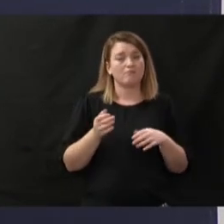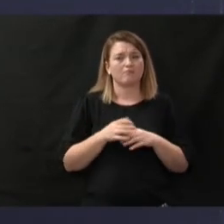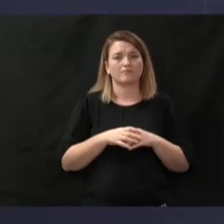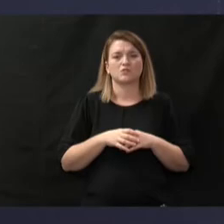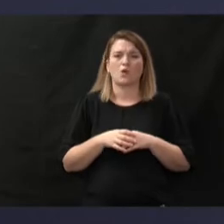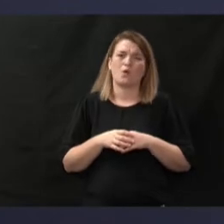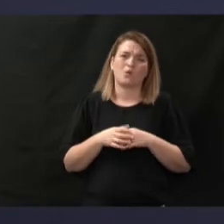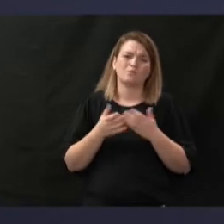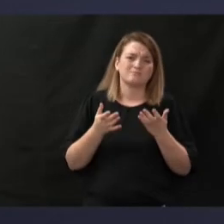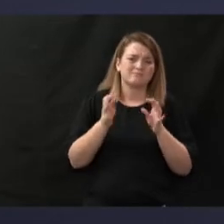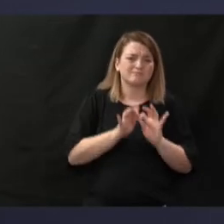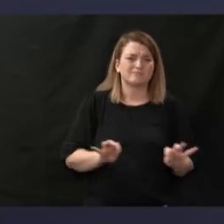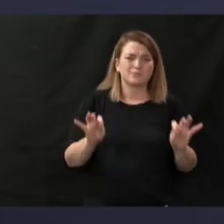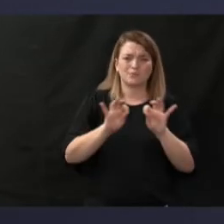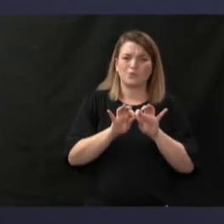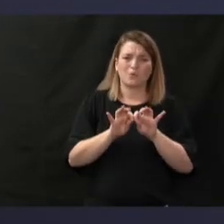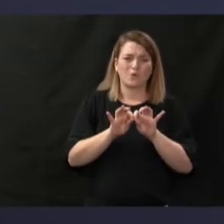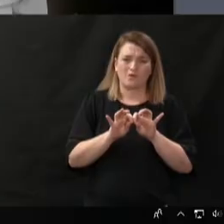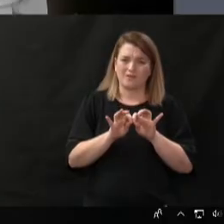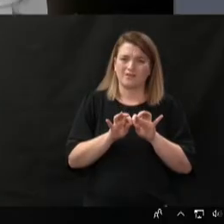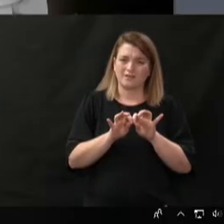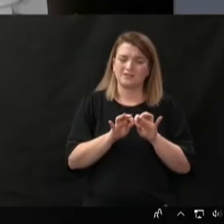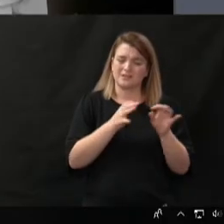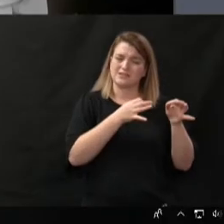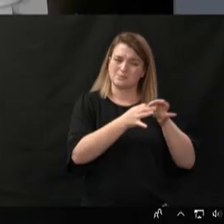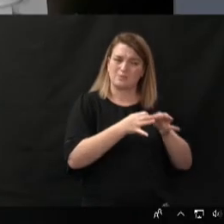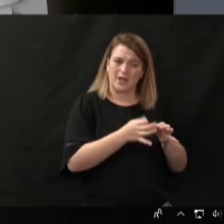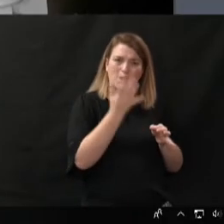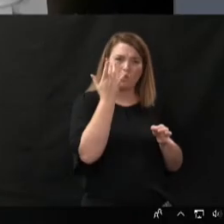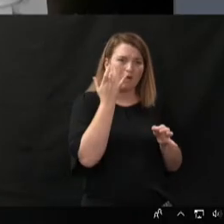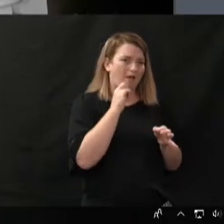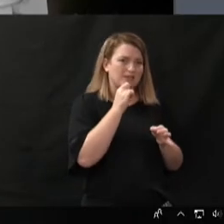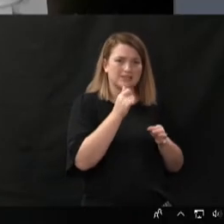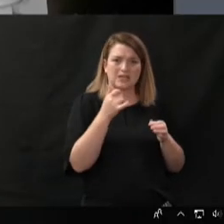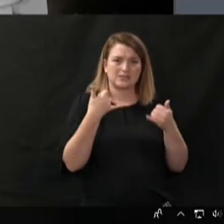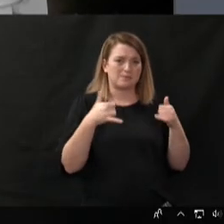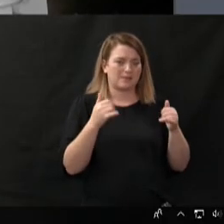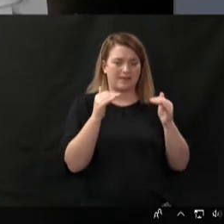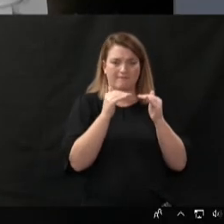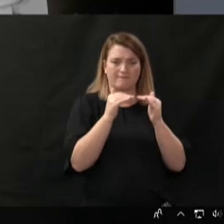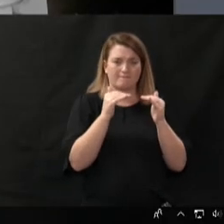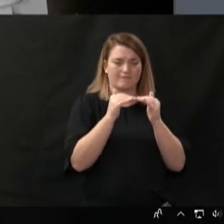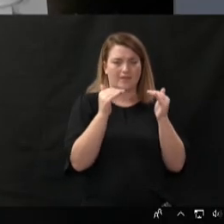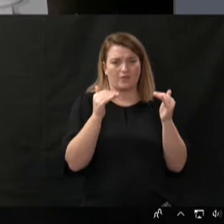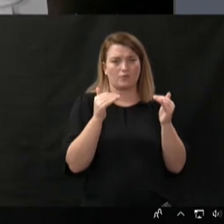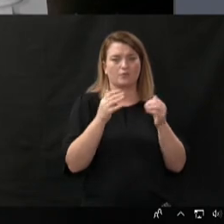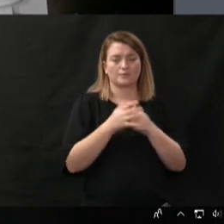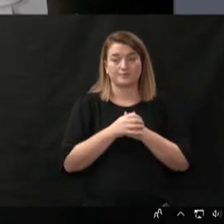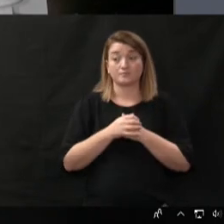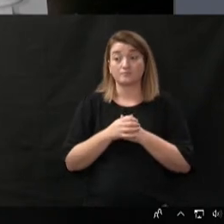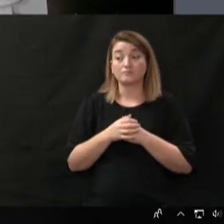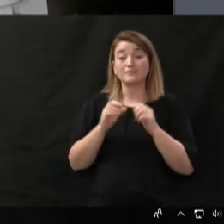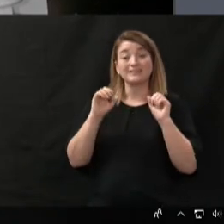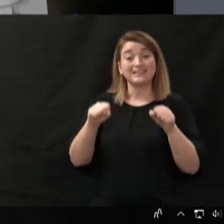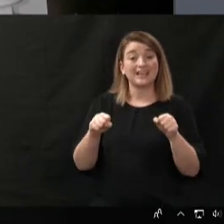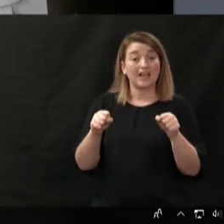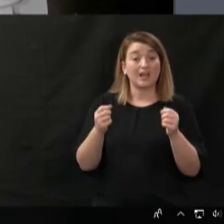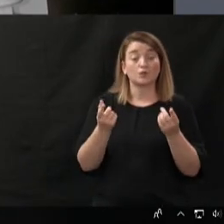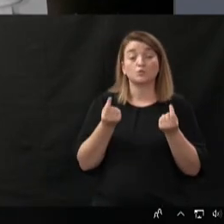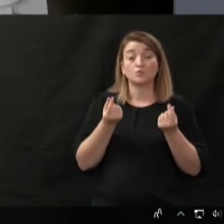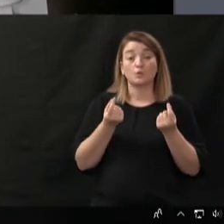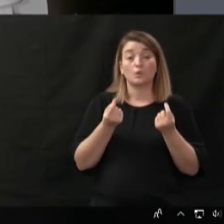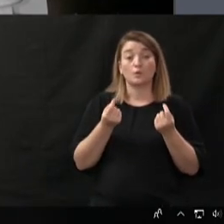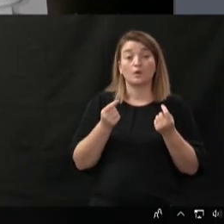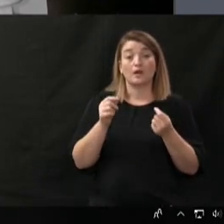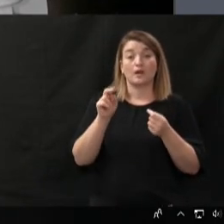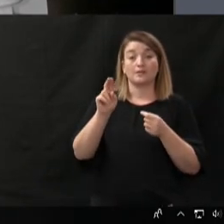them why. Okay, then you ask them to write the red word either by skywriting it, which is probably one of the simpler